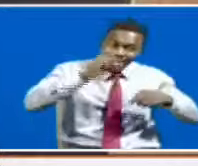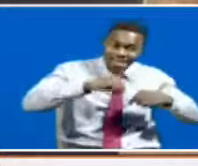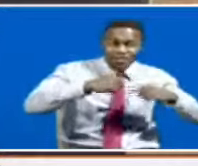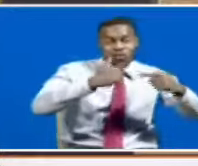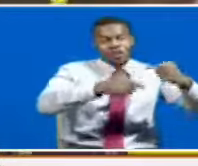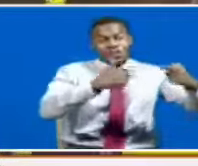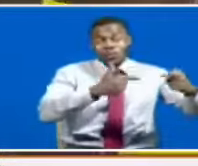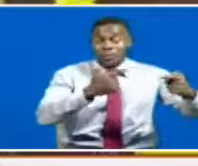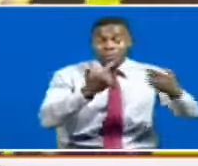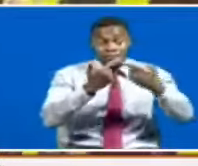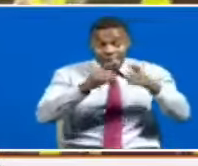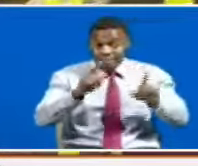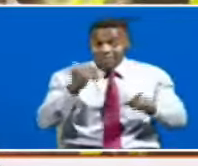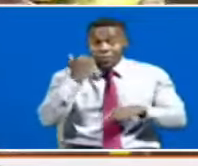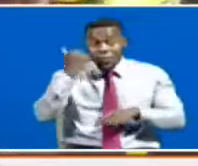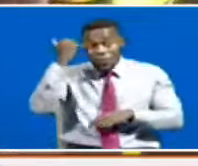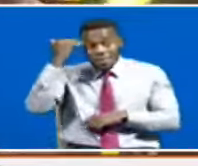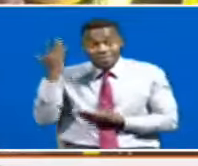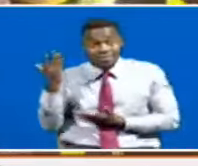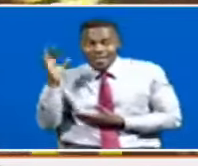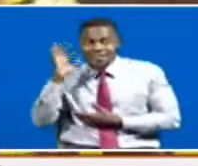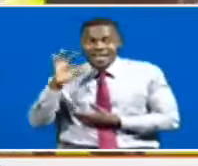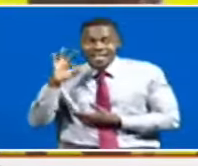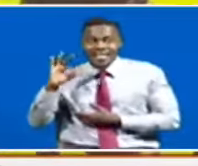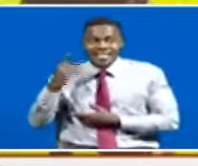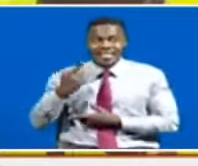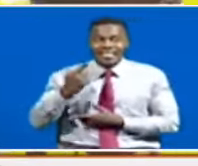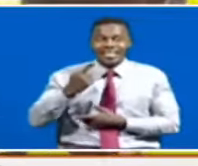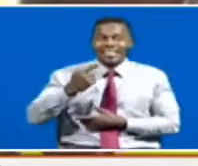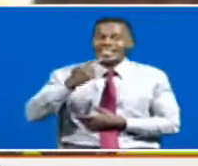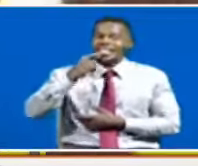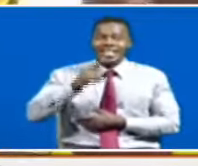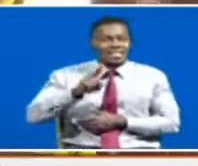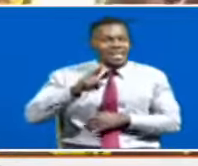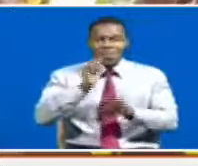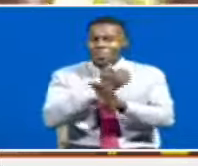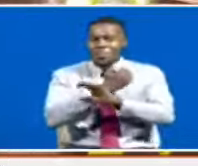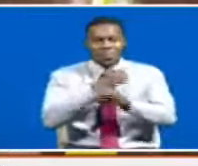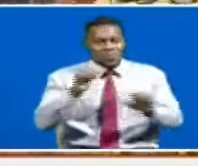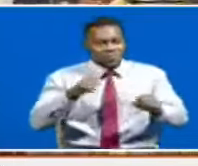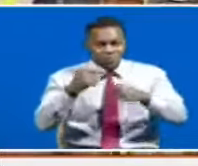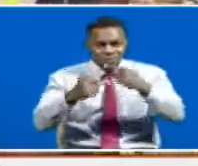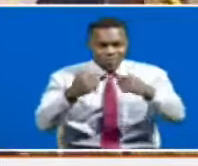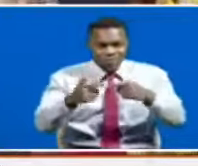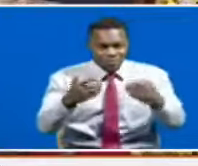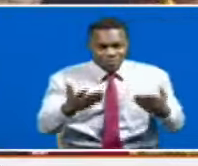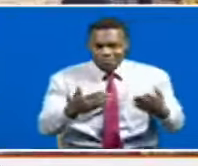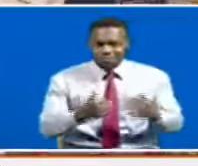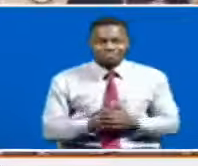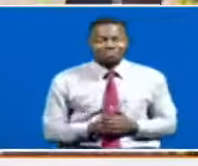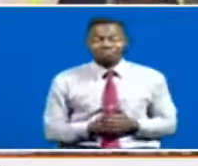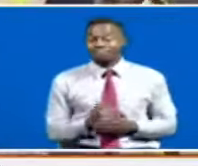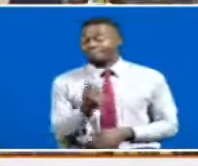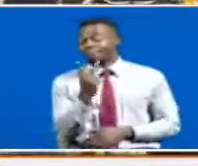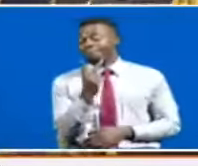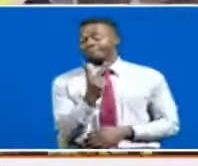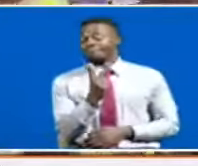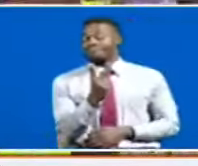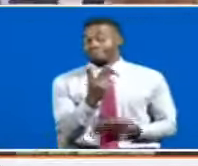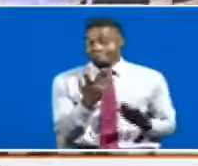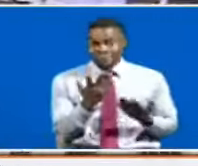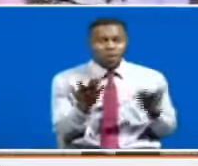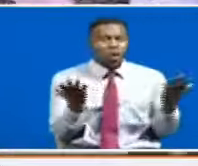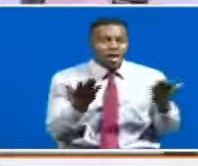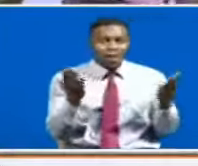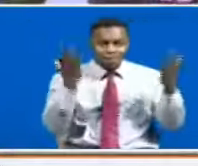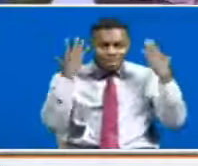Appeal's decision on Friday to uphold the ruling by the High Court, which suspended the reduction of housing levy. Speaking in Kutine,